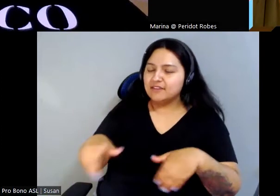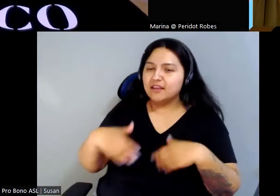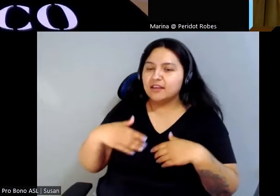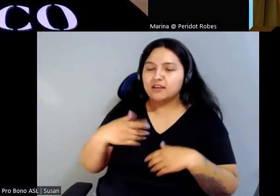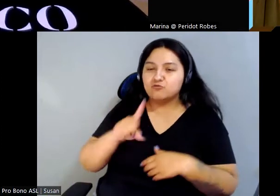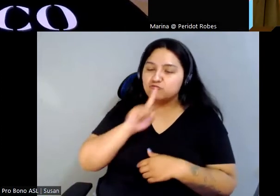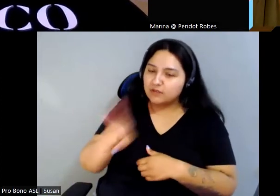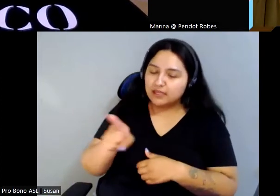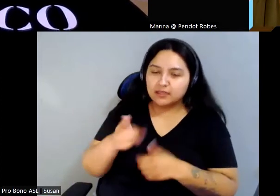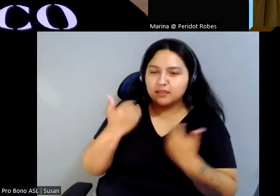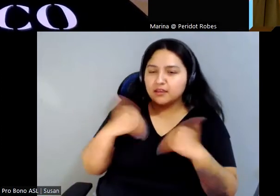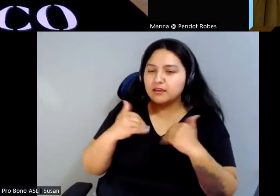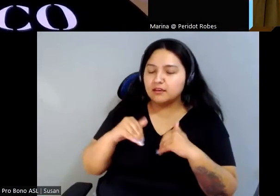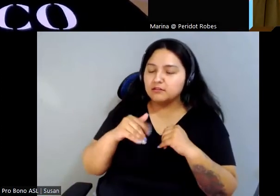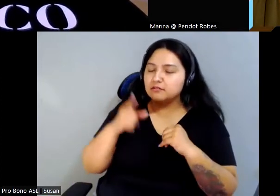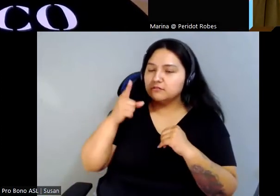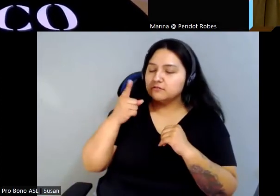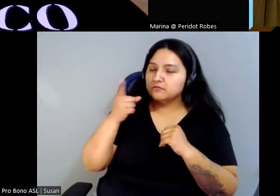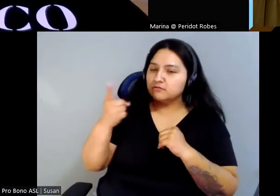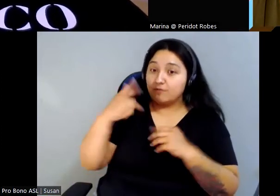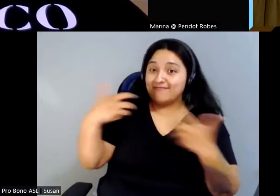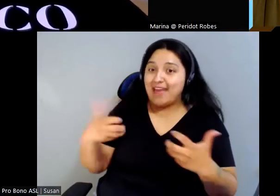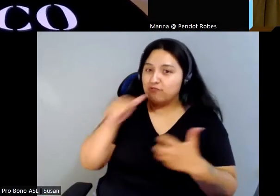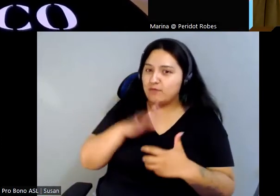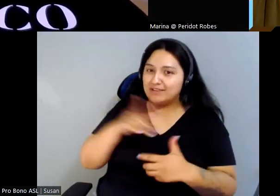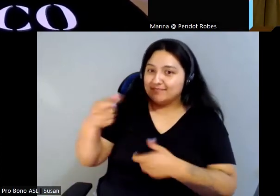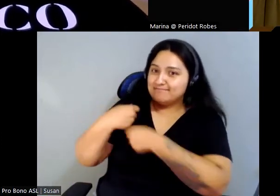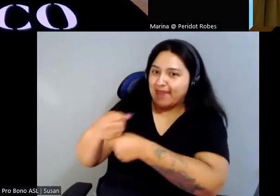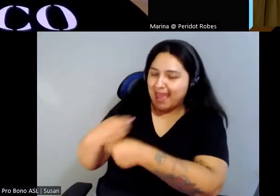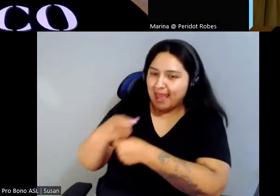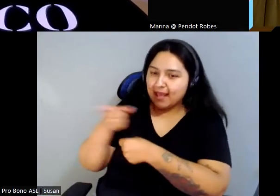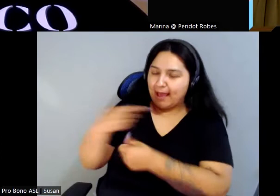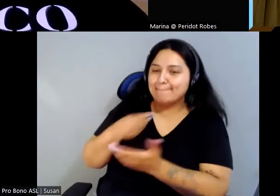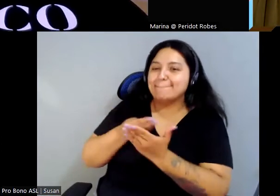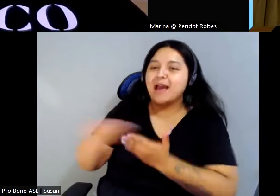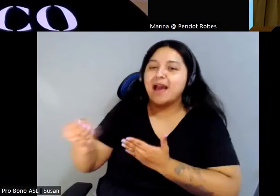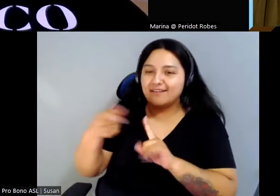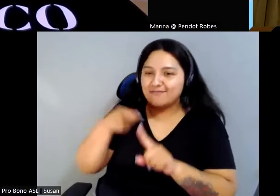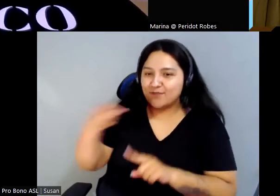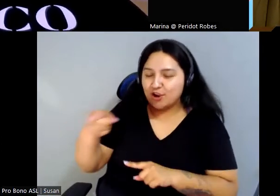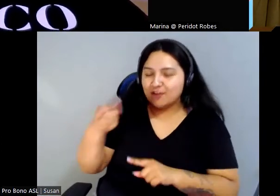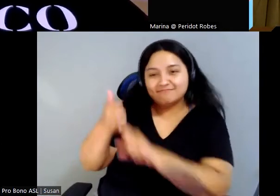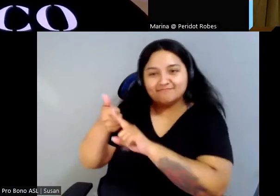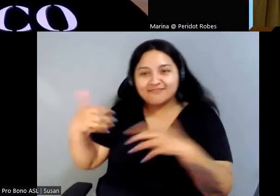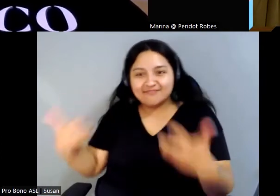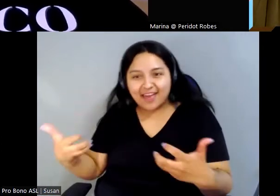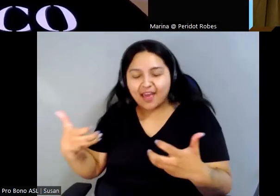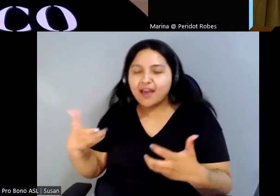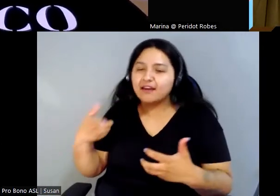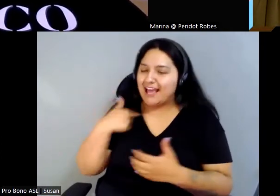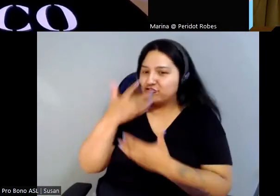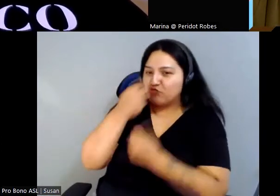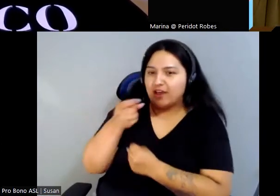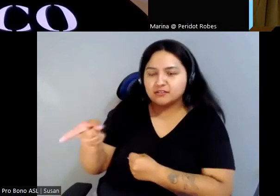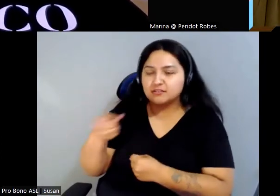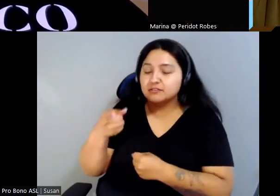was a fat person, and I trusted her to make something that fit me correctly. Mm-hmm, And mm-hmm. I love them to this day. I